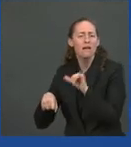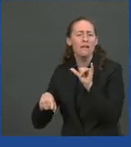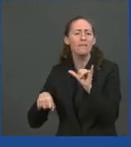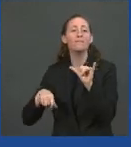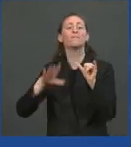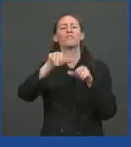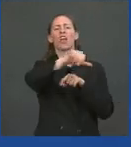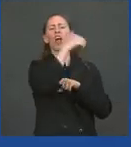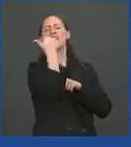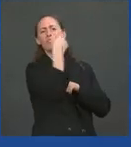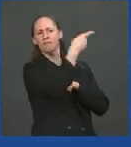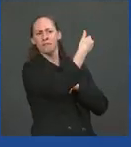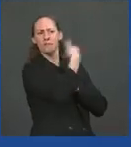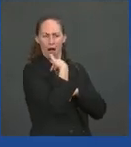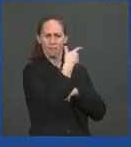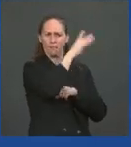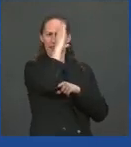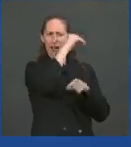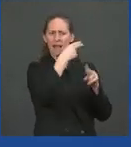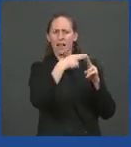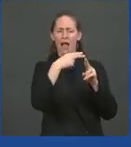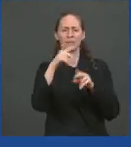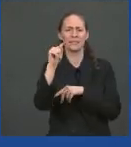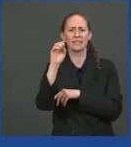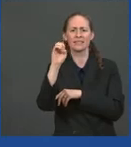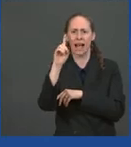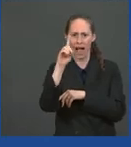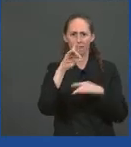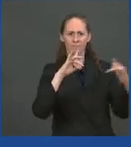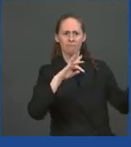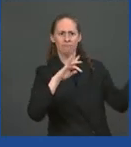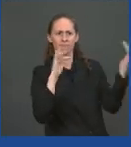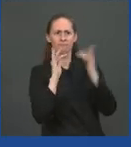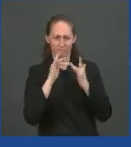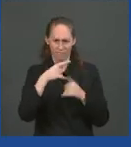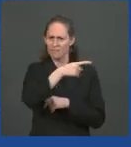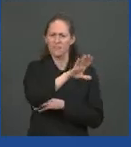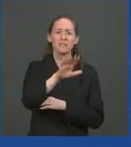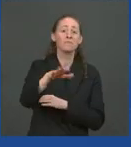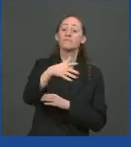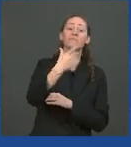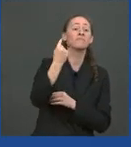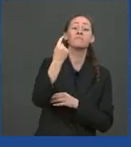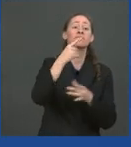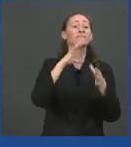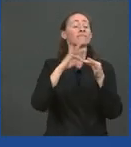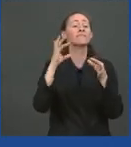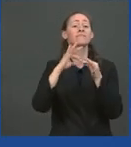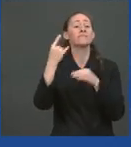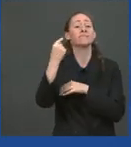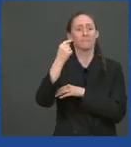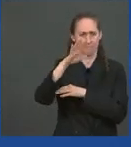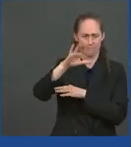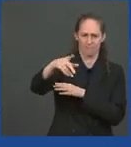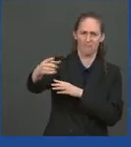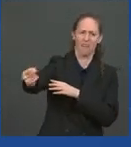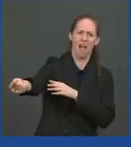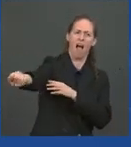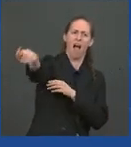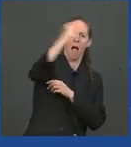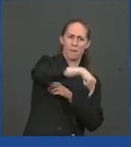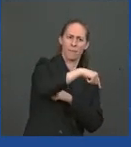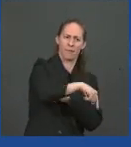Kellner and 4 other people. And they said, come on out to Greenville. We want to help you out. They helped me out. They financed the end of my